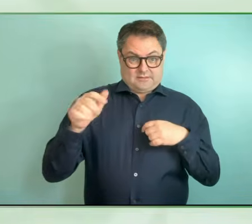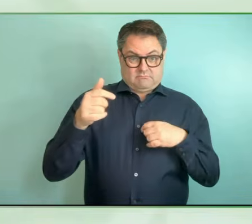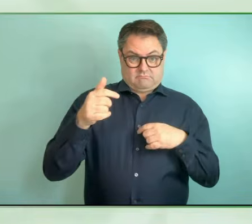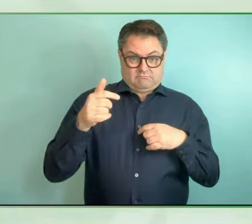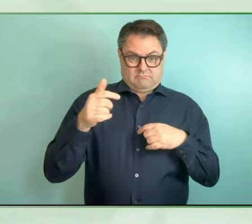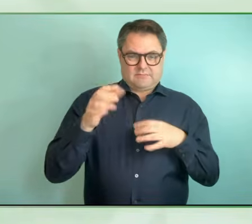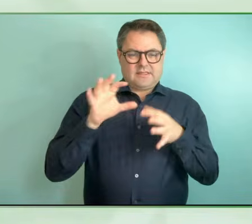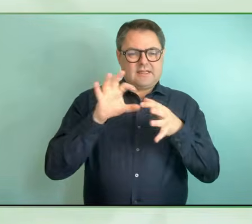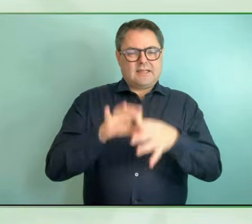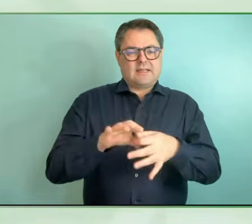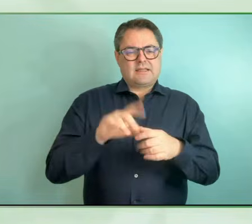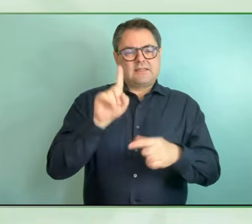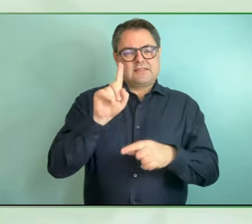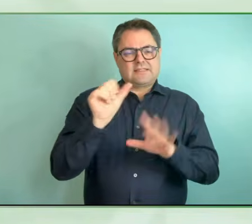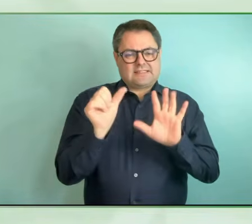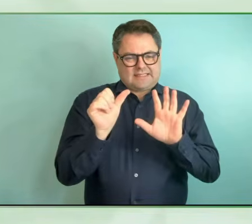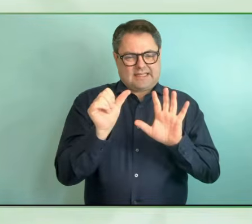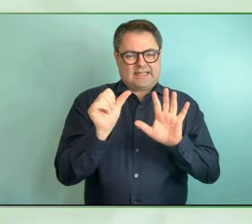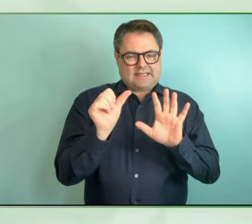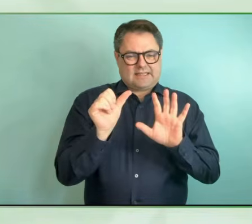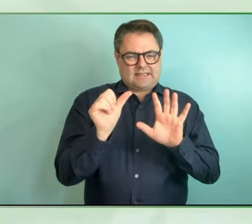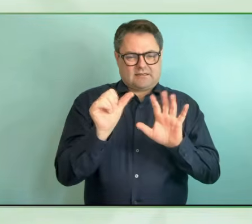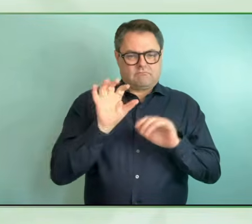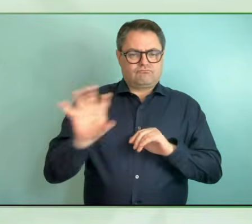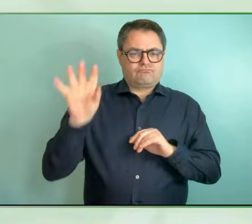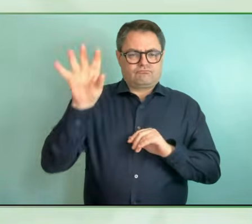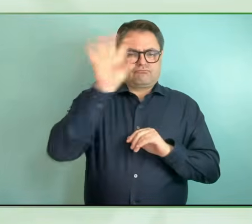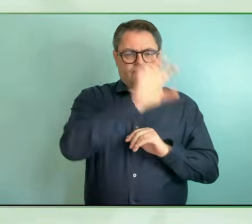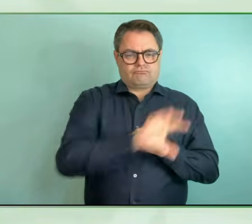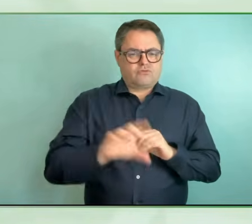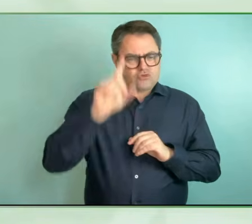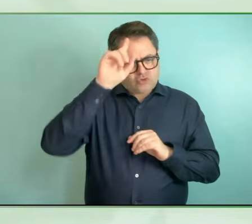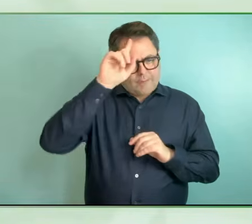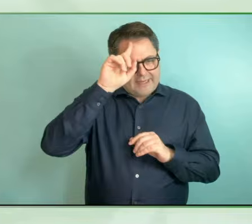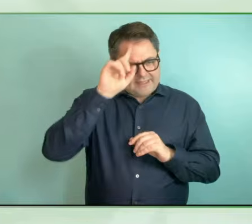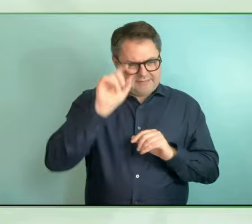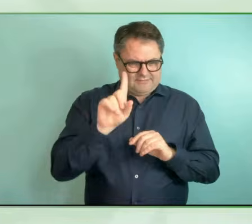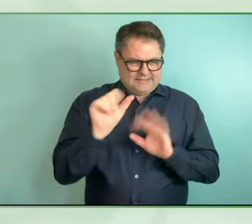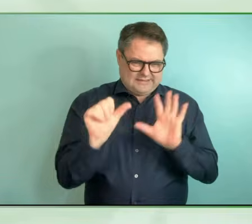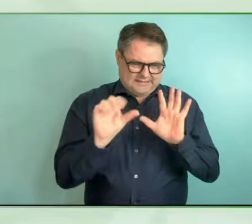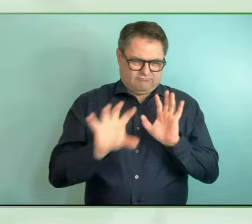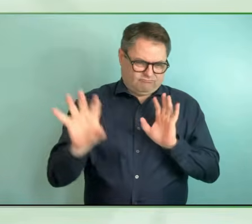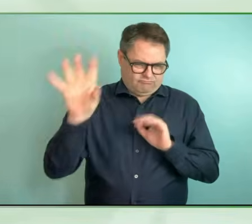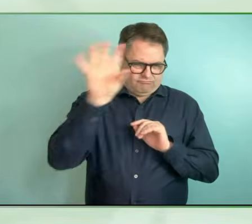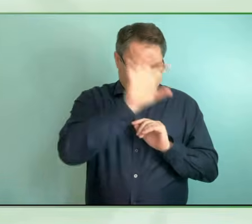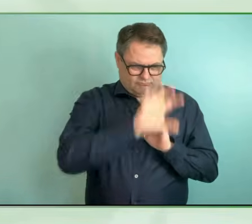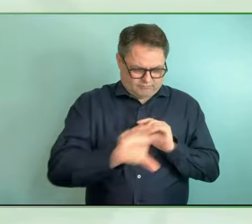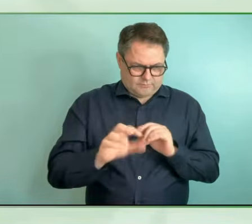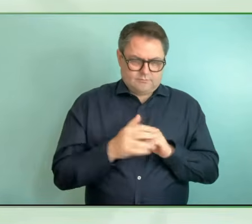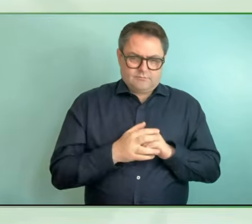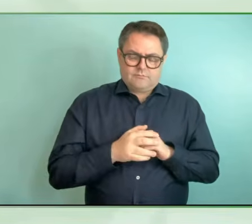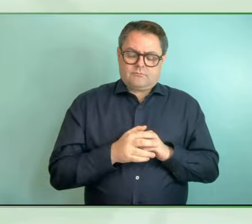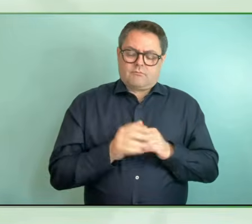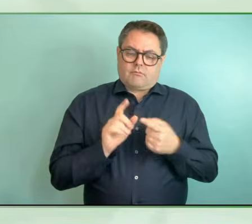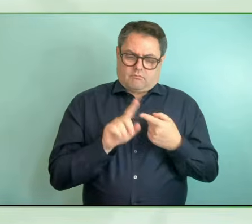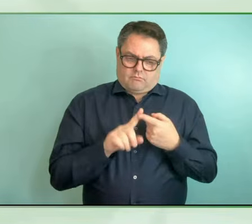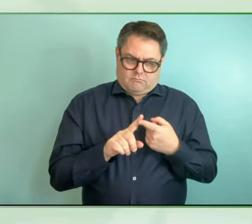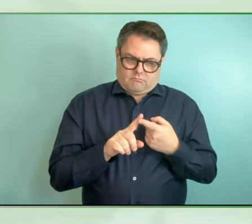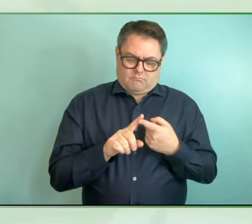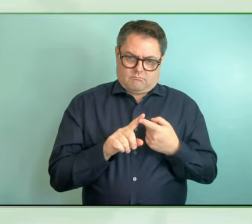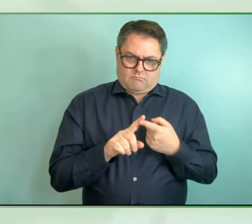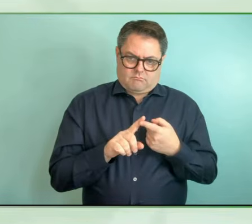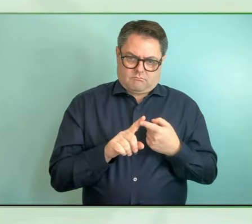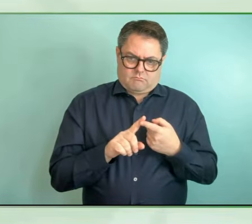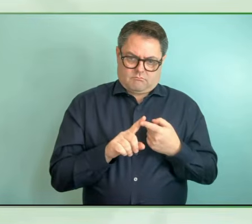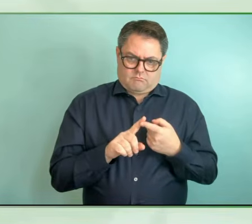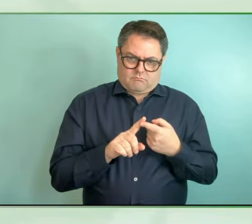federal states of Germany and more than 40 regions and